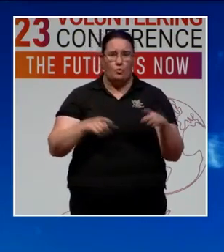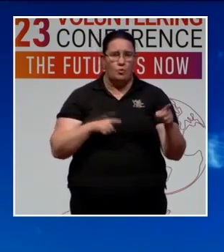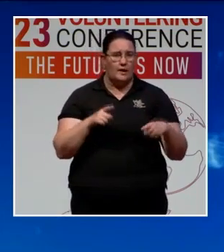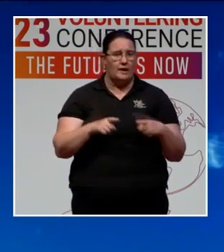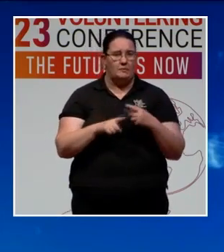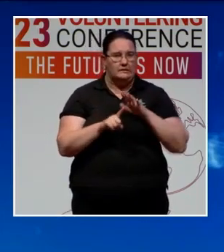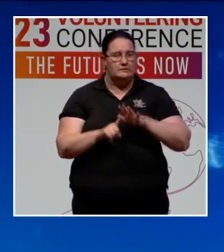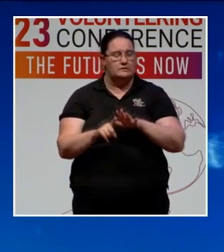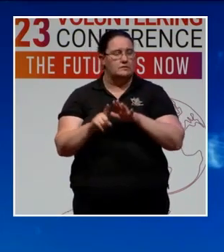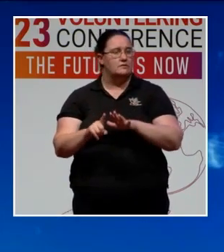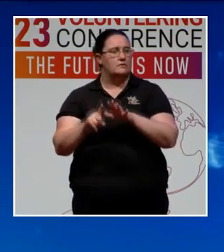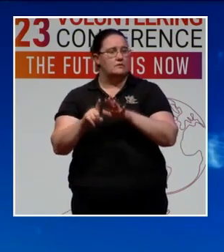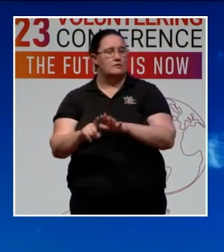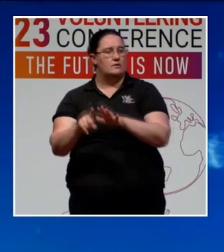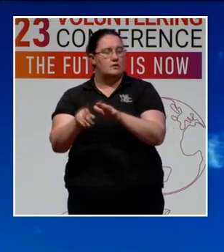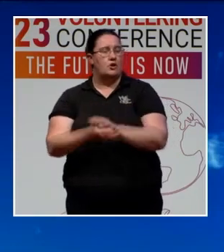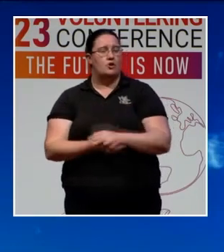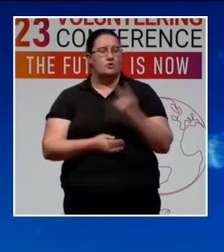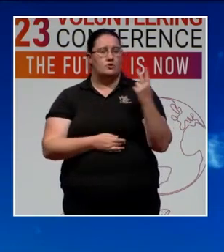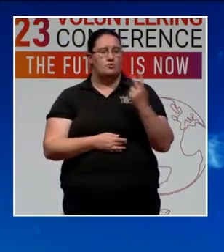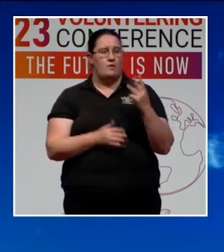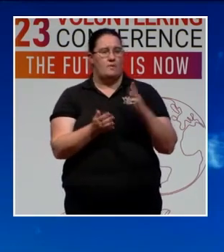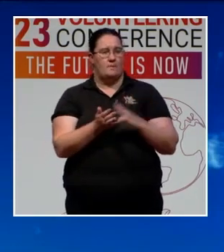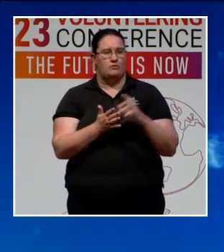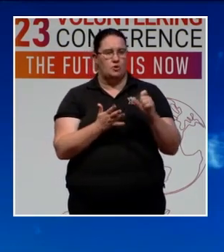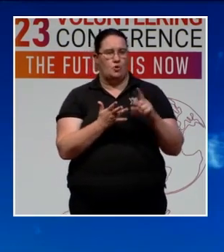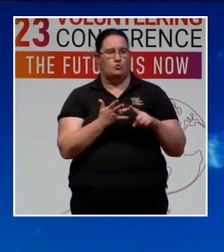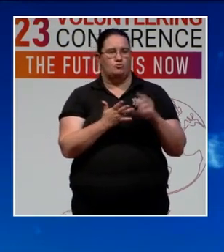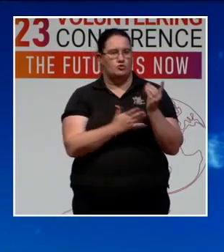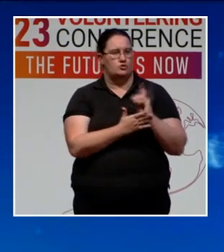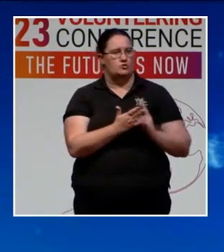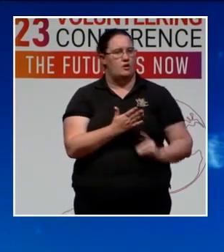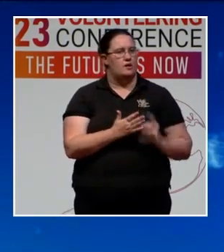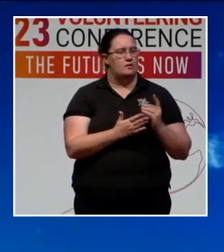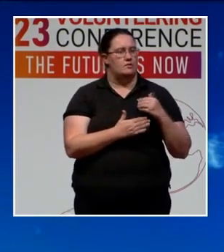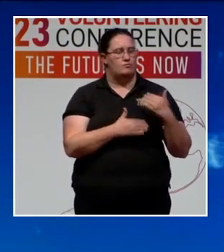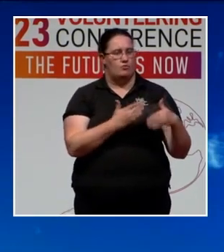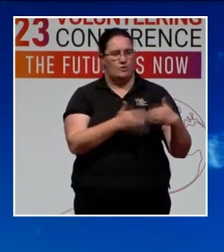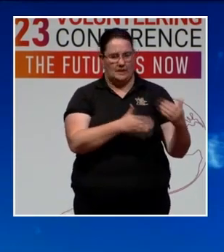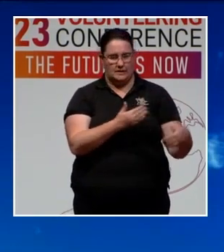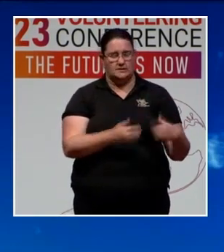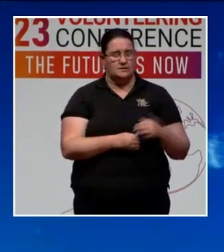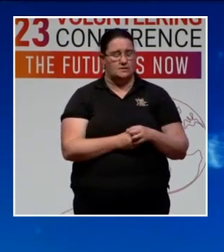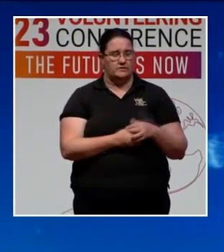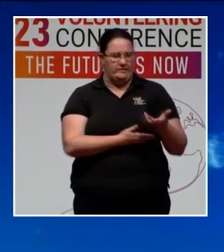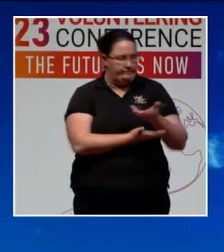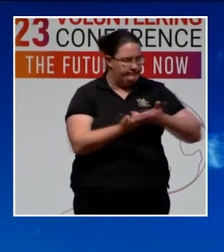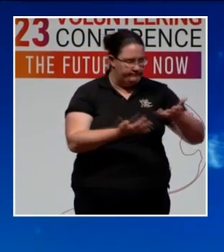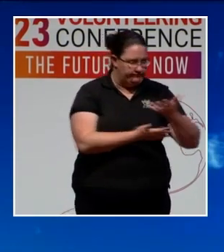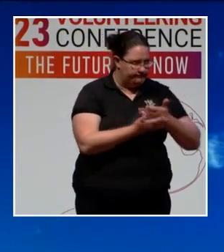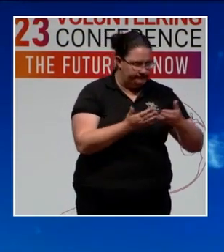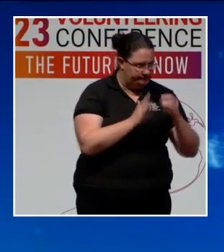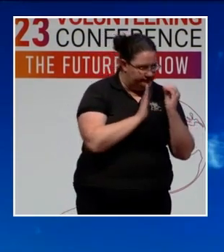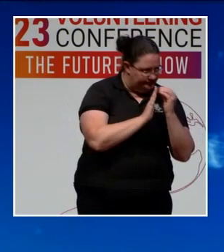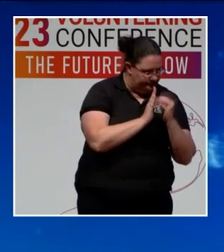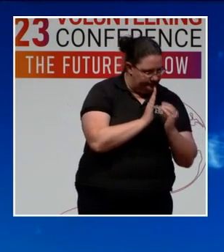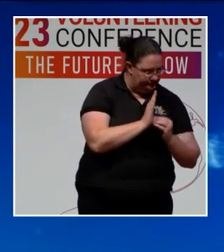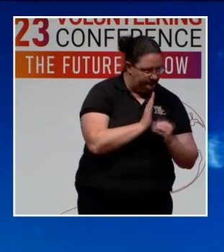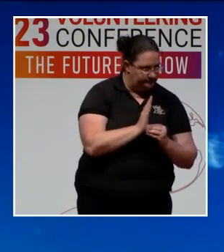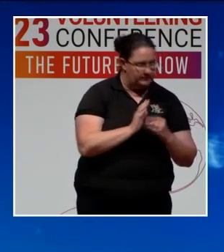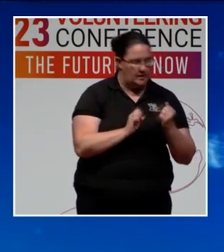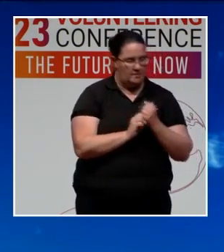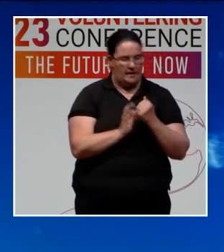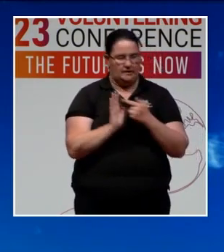the 12-month co-design process that has resulted in this excellent strategy document. This